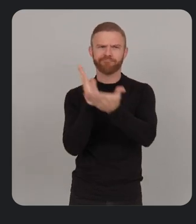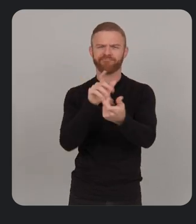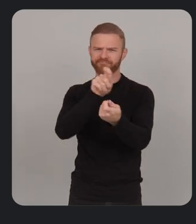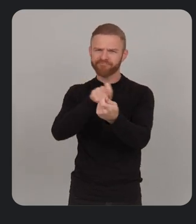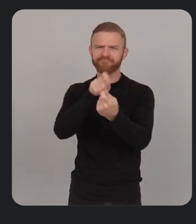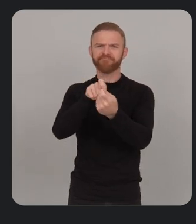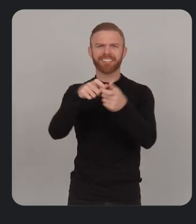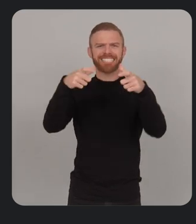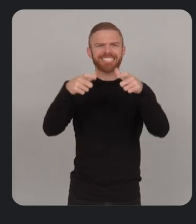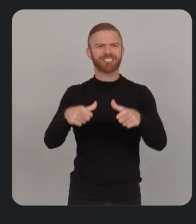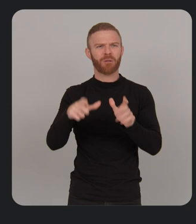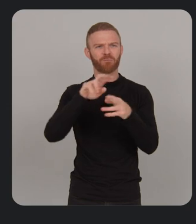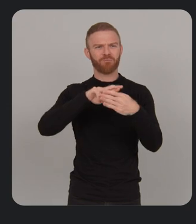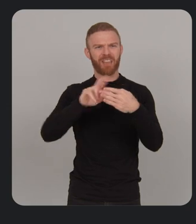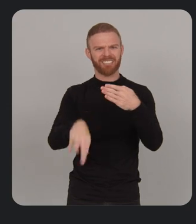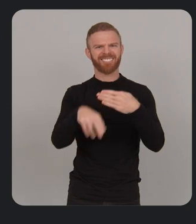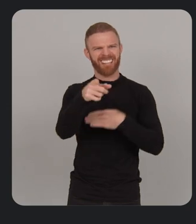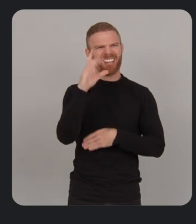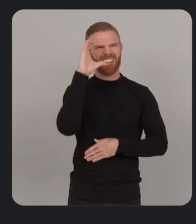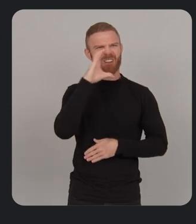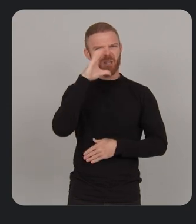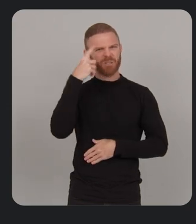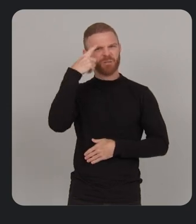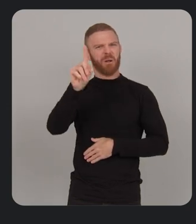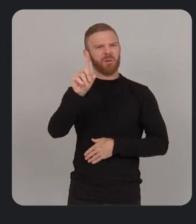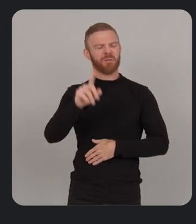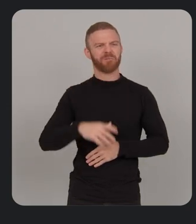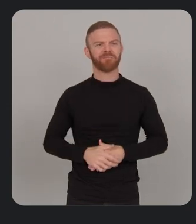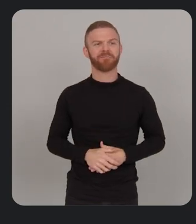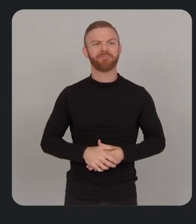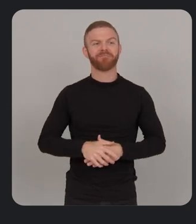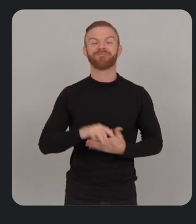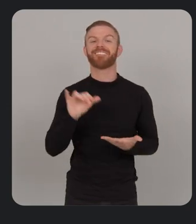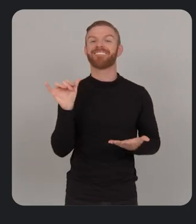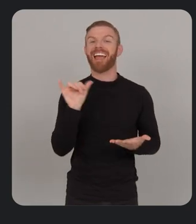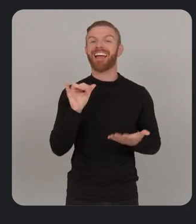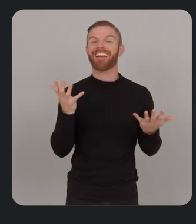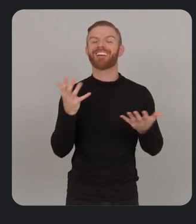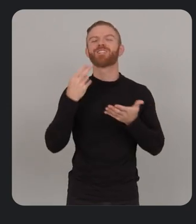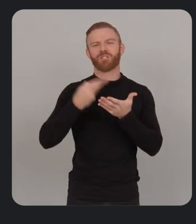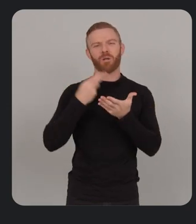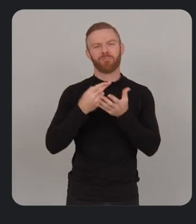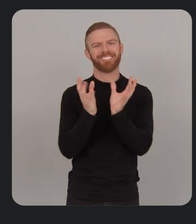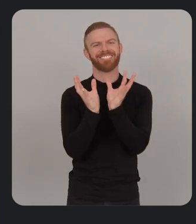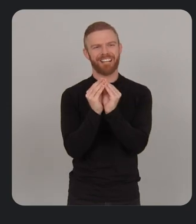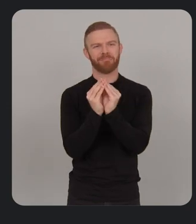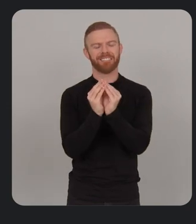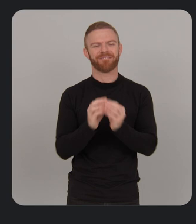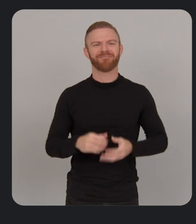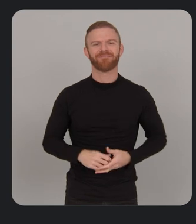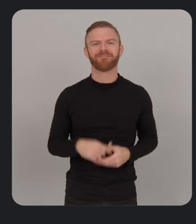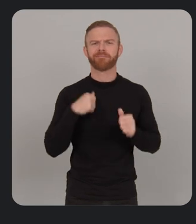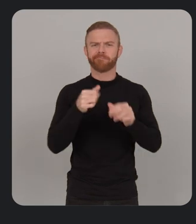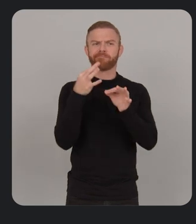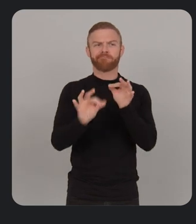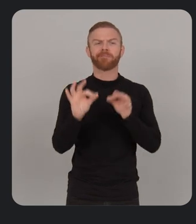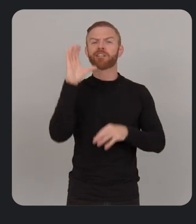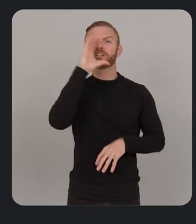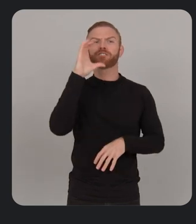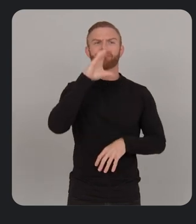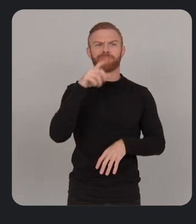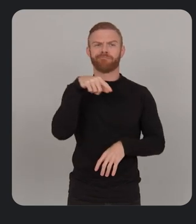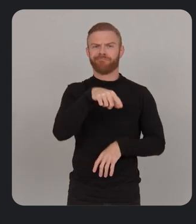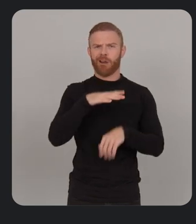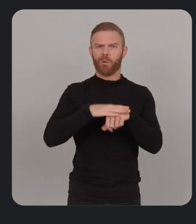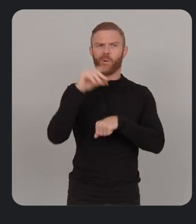exact dish results, when that's what you're looking for, like those soup dumplings. I can simply search for them on